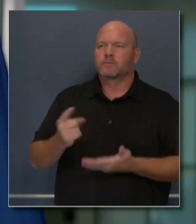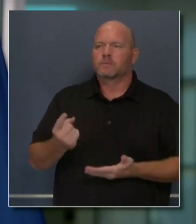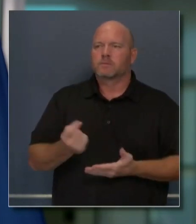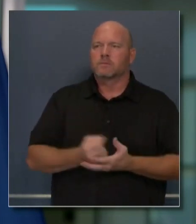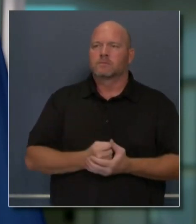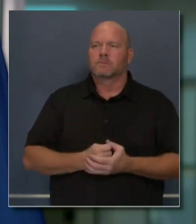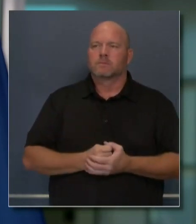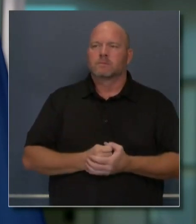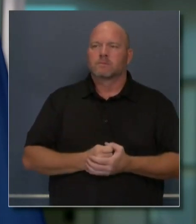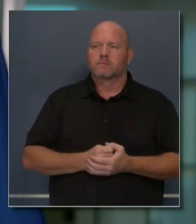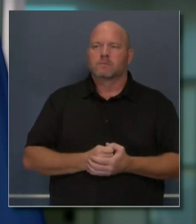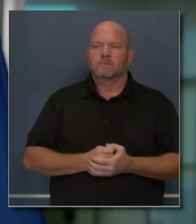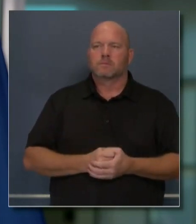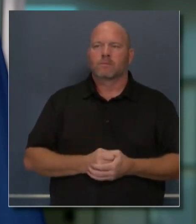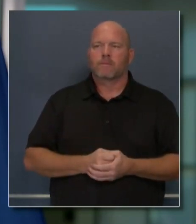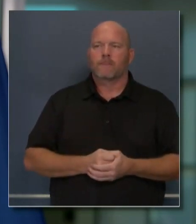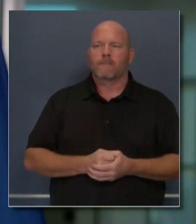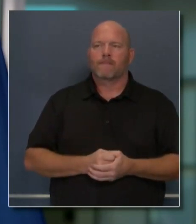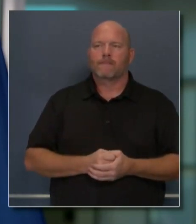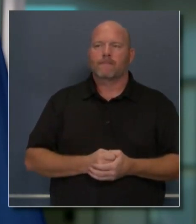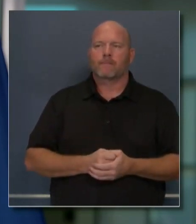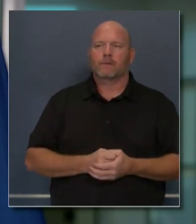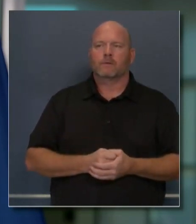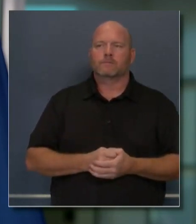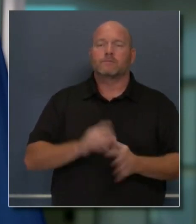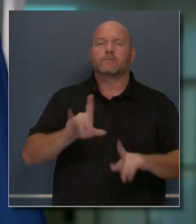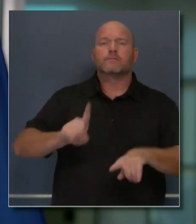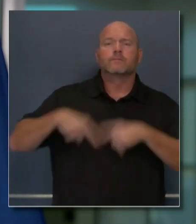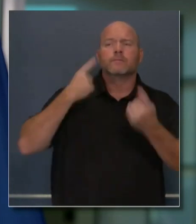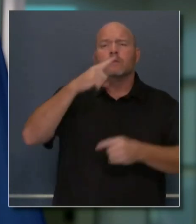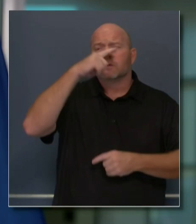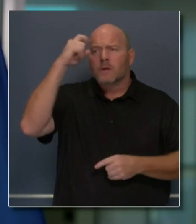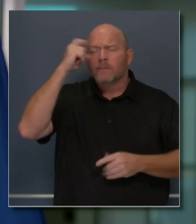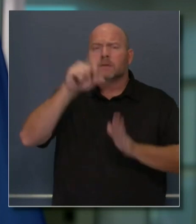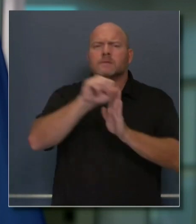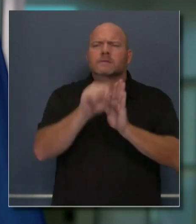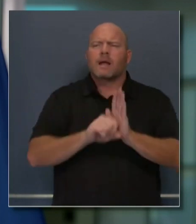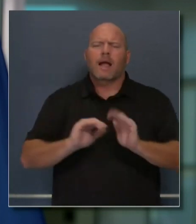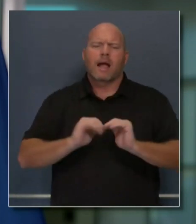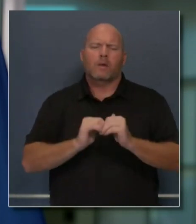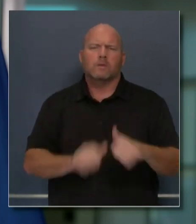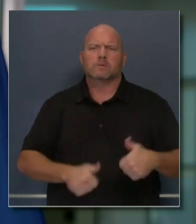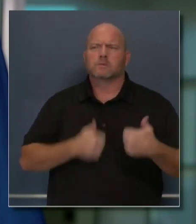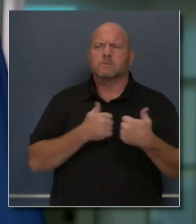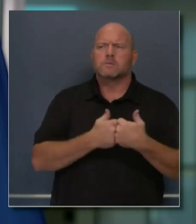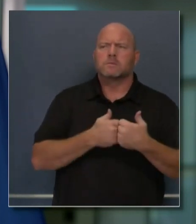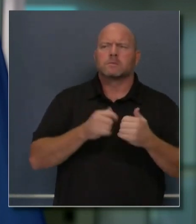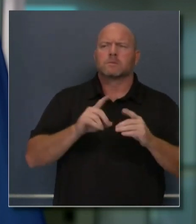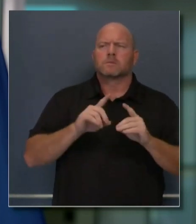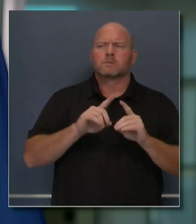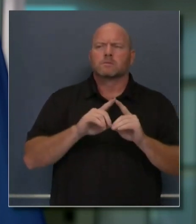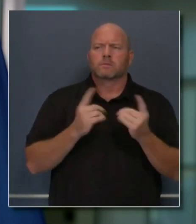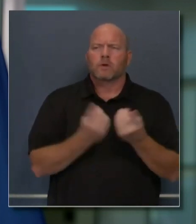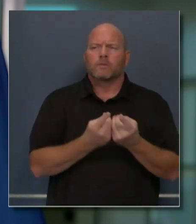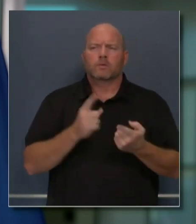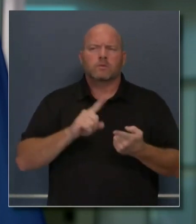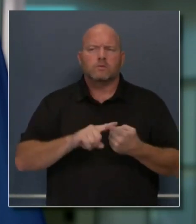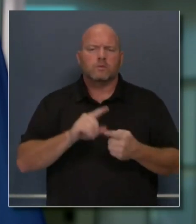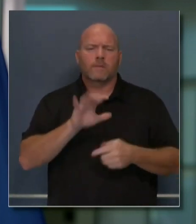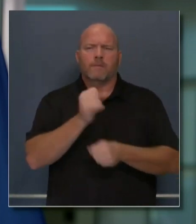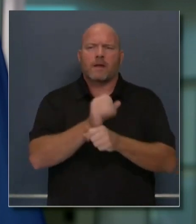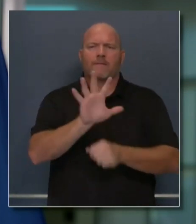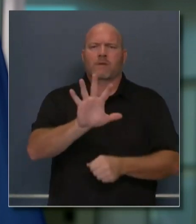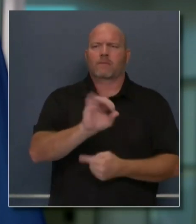Hi, Governor. Over the summer, you had asked state agencies and departments to make 5% of their staff available to help with